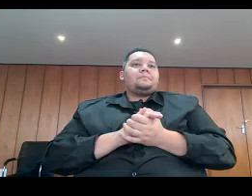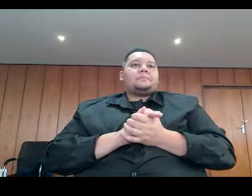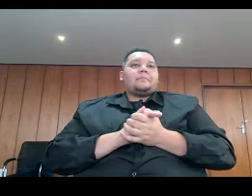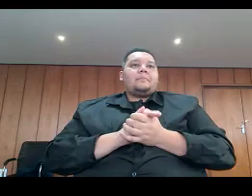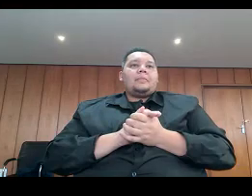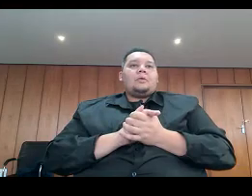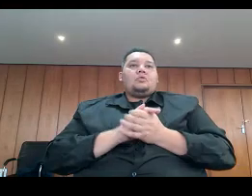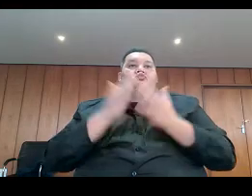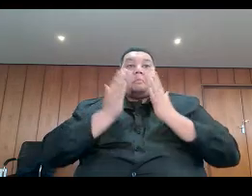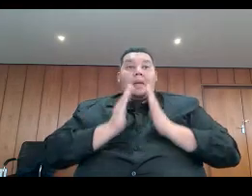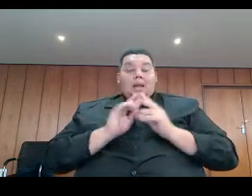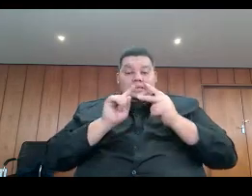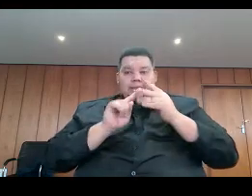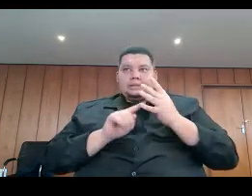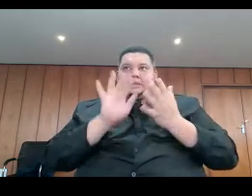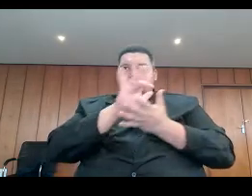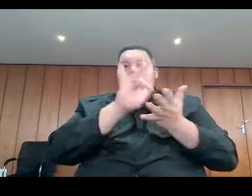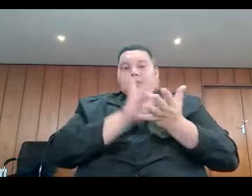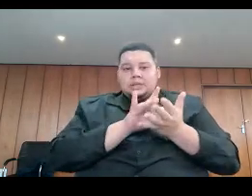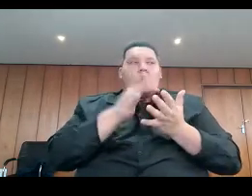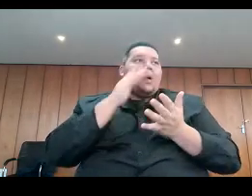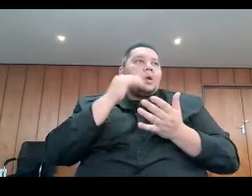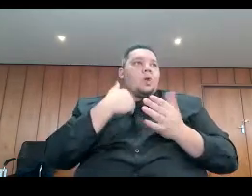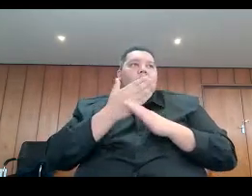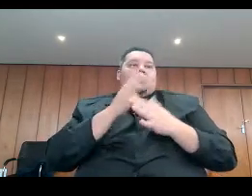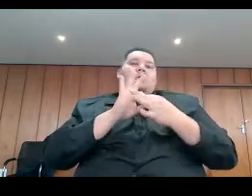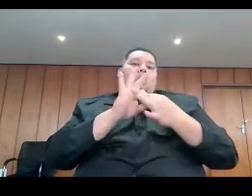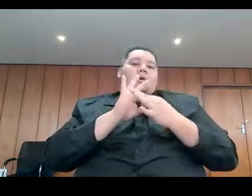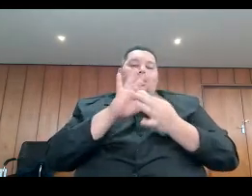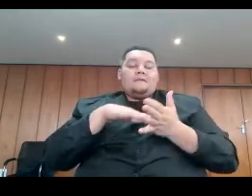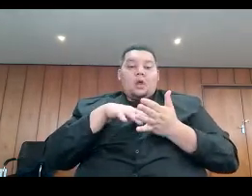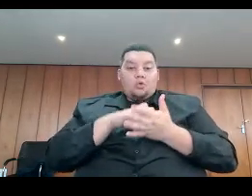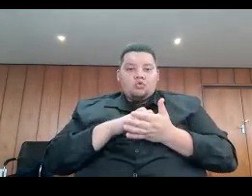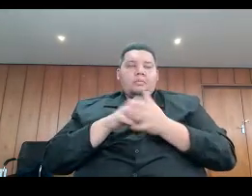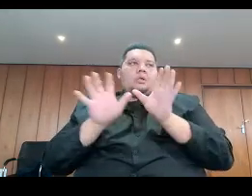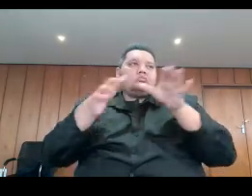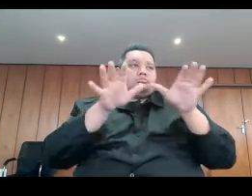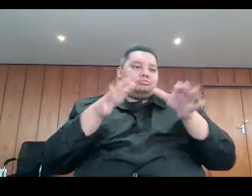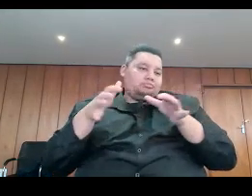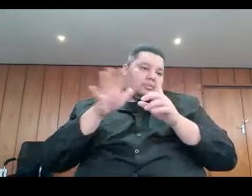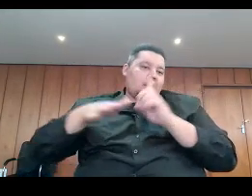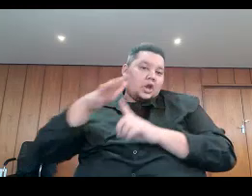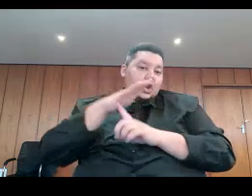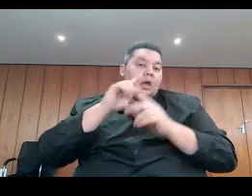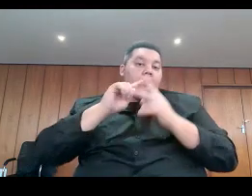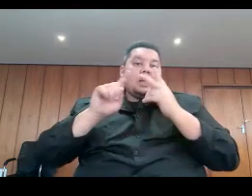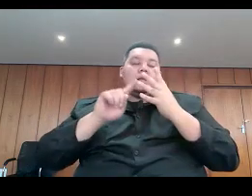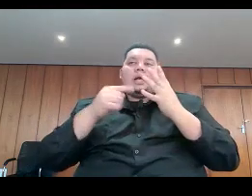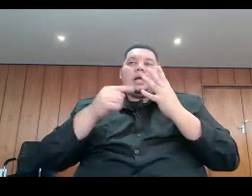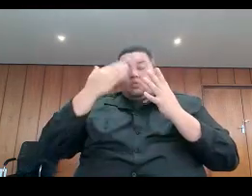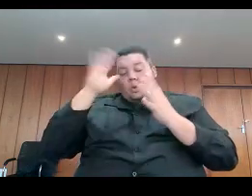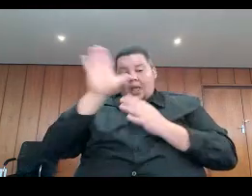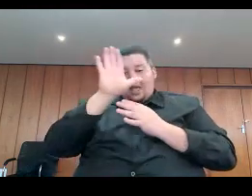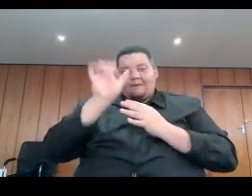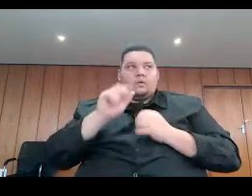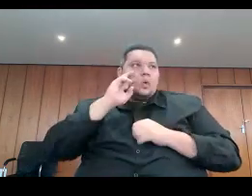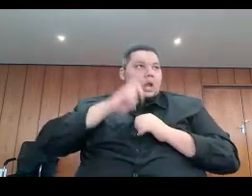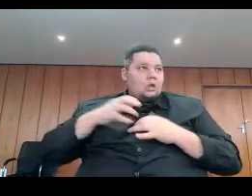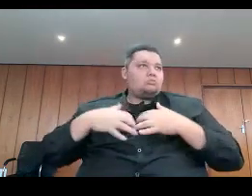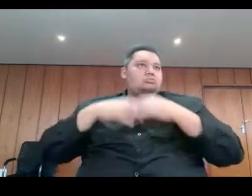humanity is at the center, when we work with vulnerable populations, and that Africa must write its own narratives.